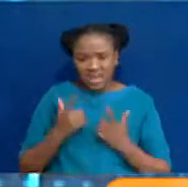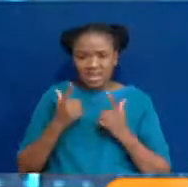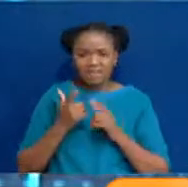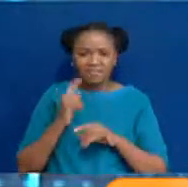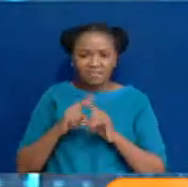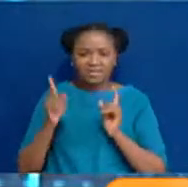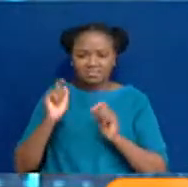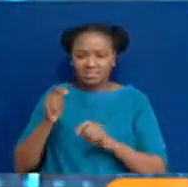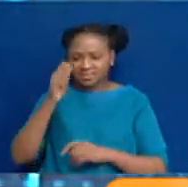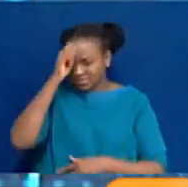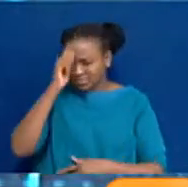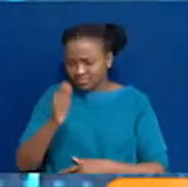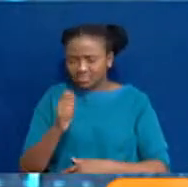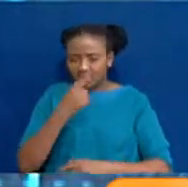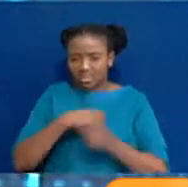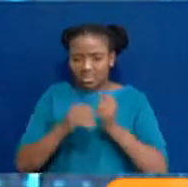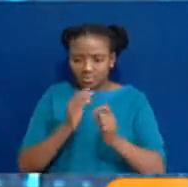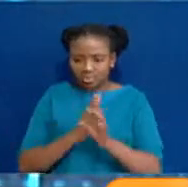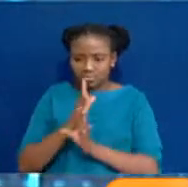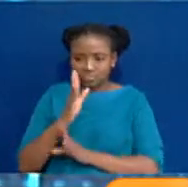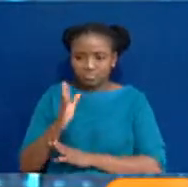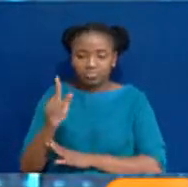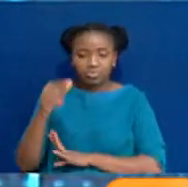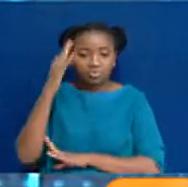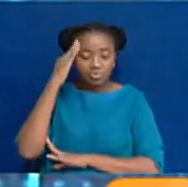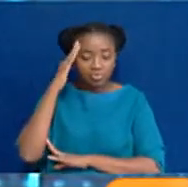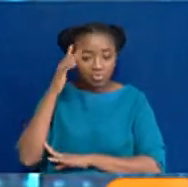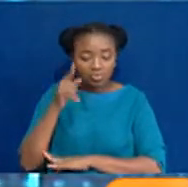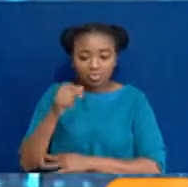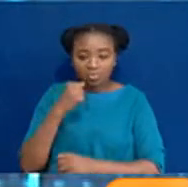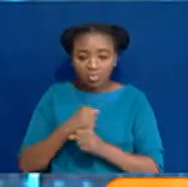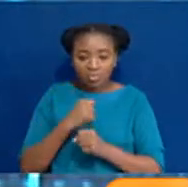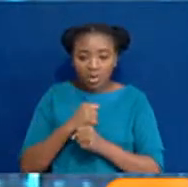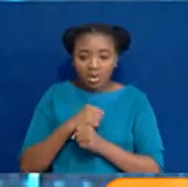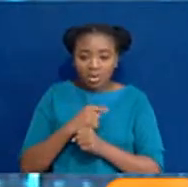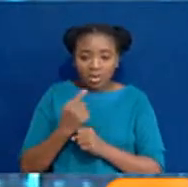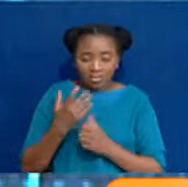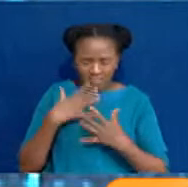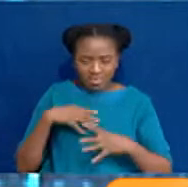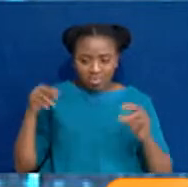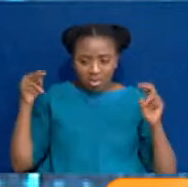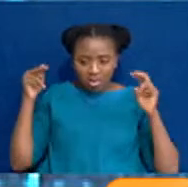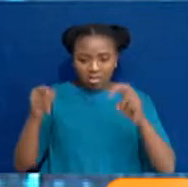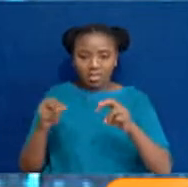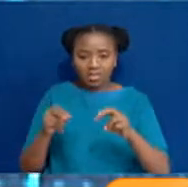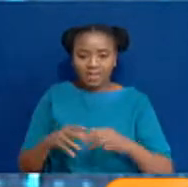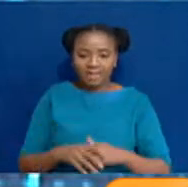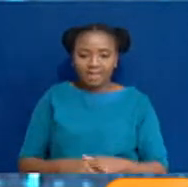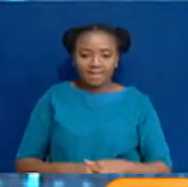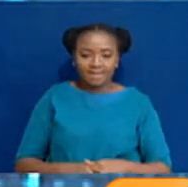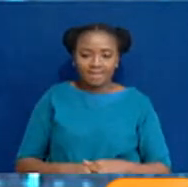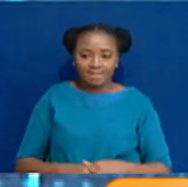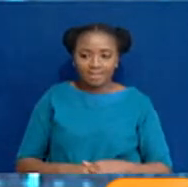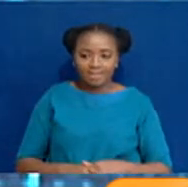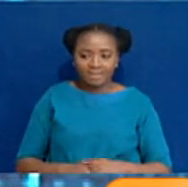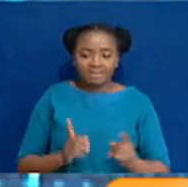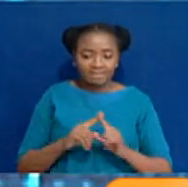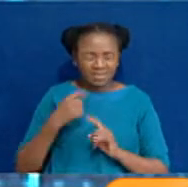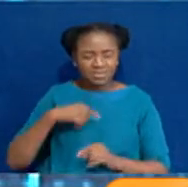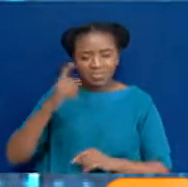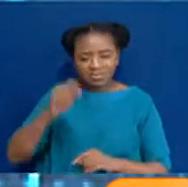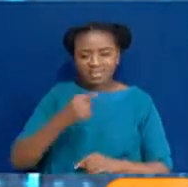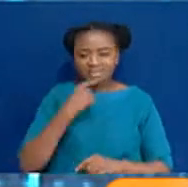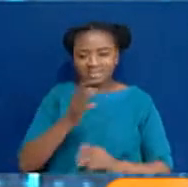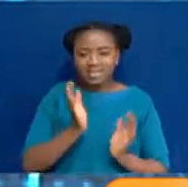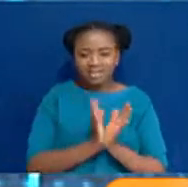of honor and responsibility, knowing very well that you are not operating in a vacuum. But don't we what owe that we to do, the public, the truth as it is? Yeah.